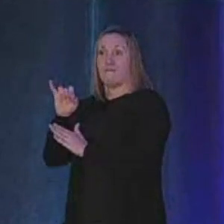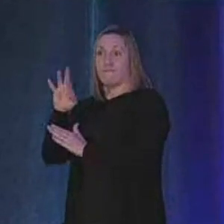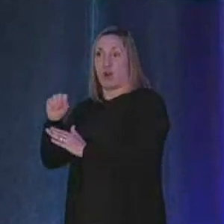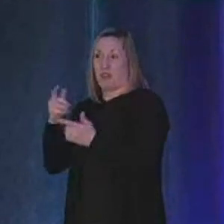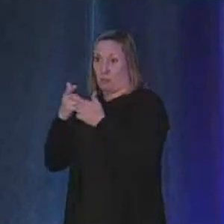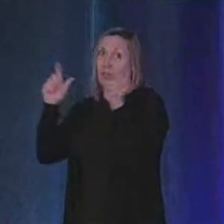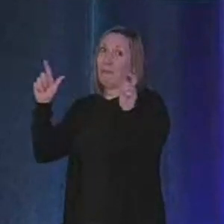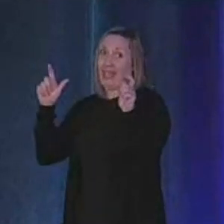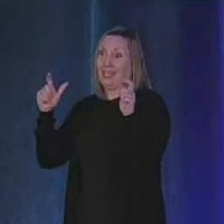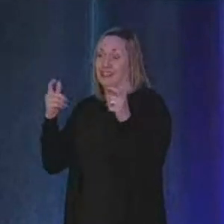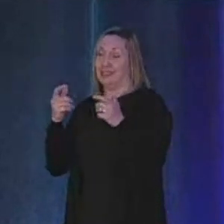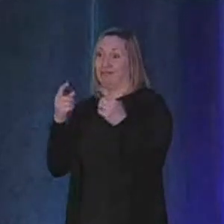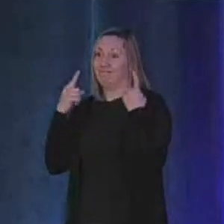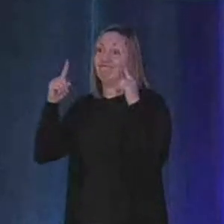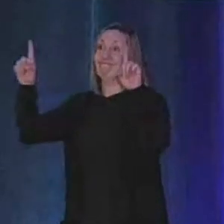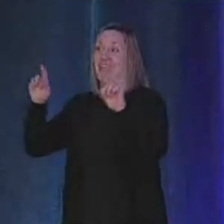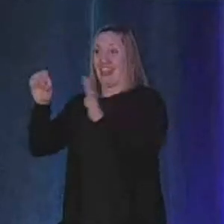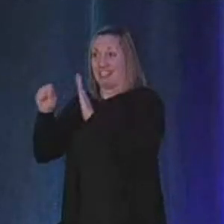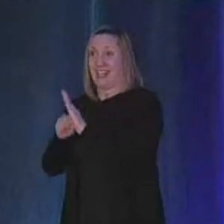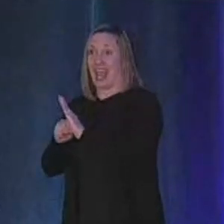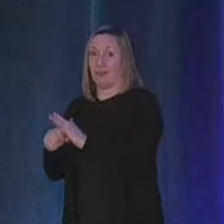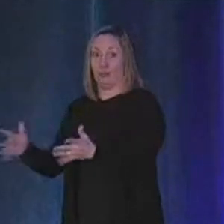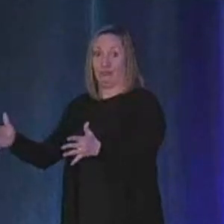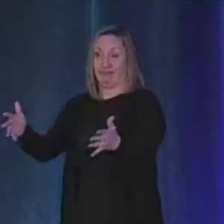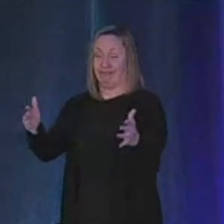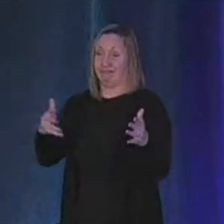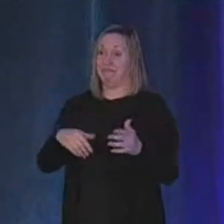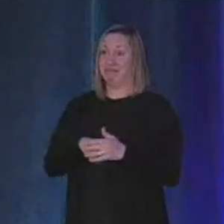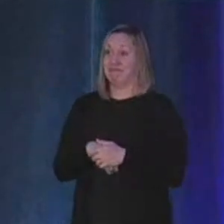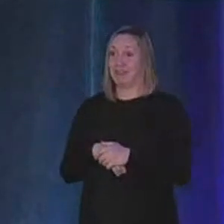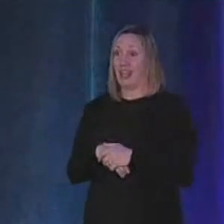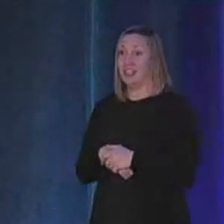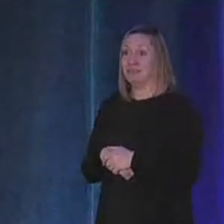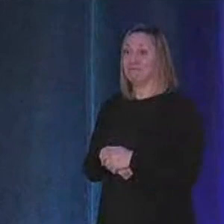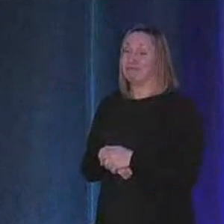And yeah,